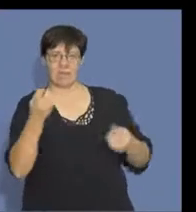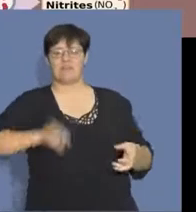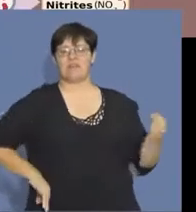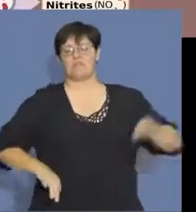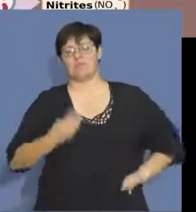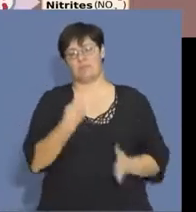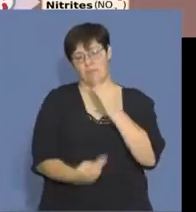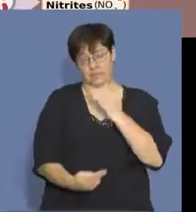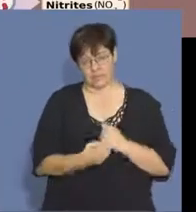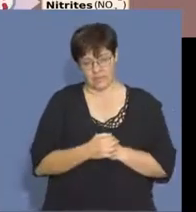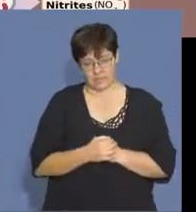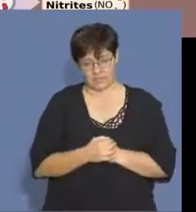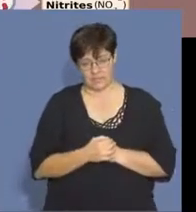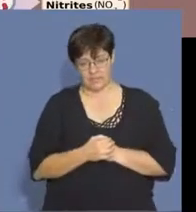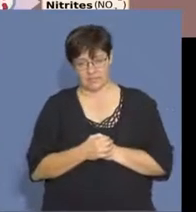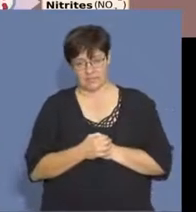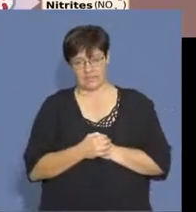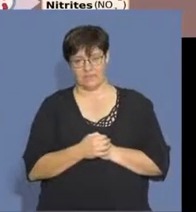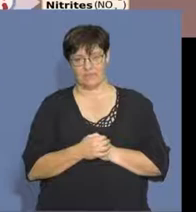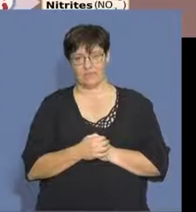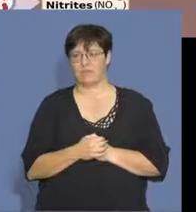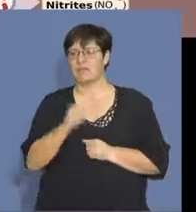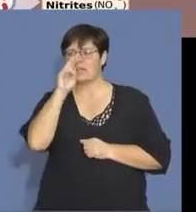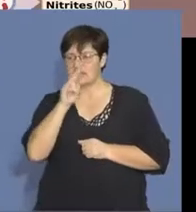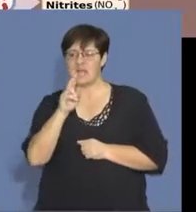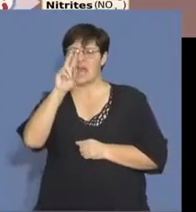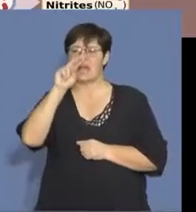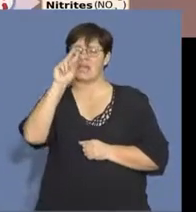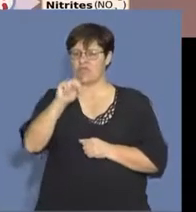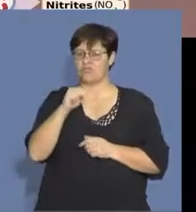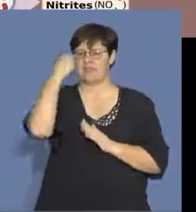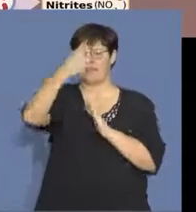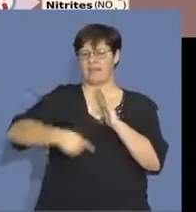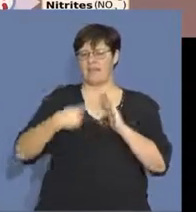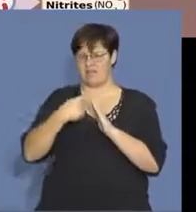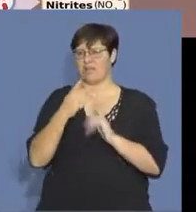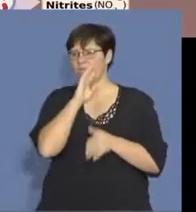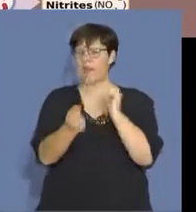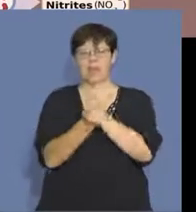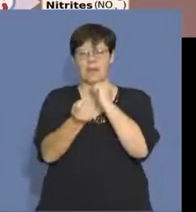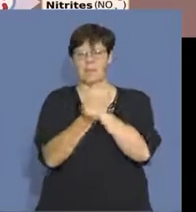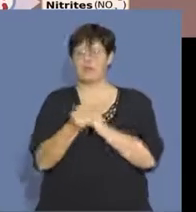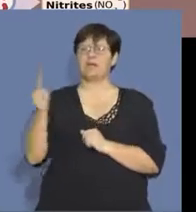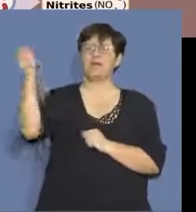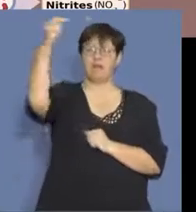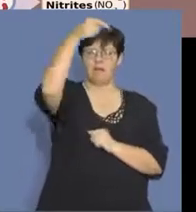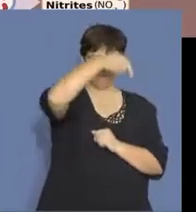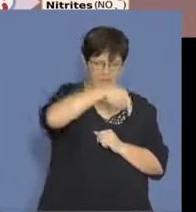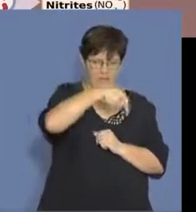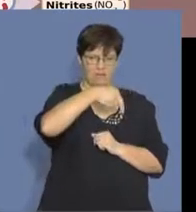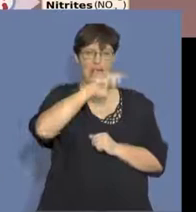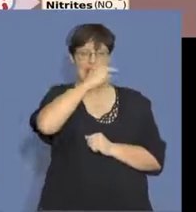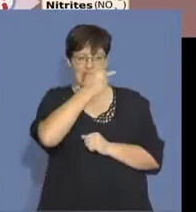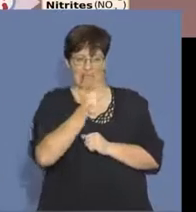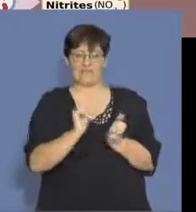relationship. So if we look at the nitrogen cycle, we can see a series of events where we've got the nitrogen gas